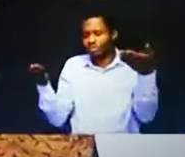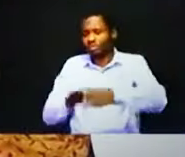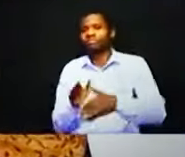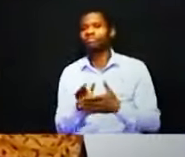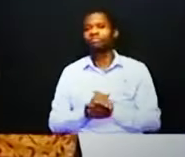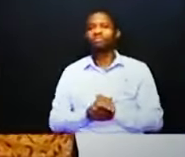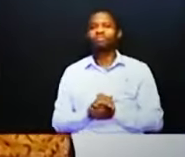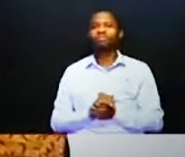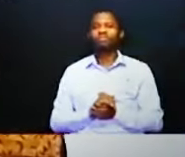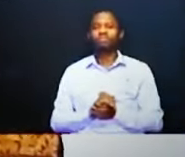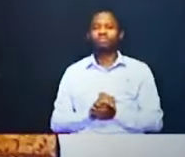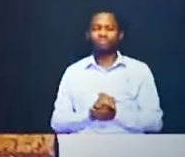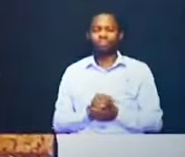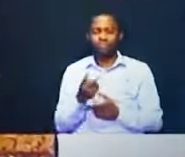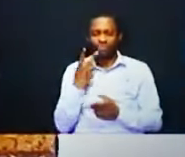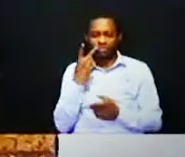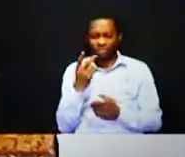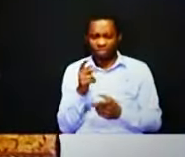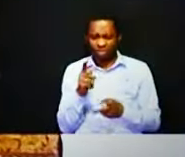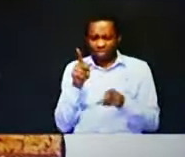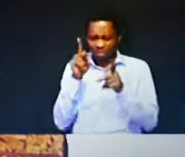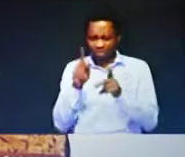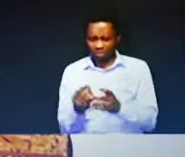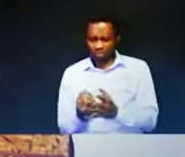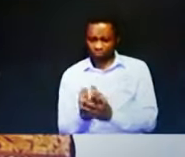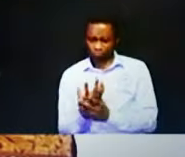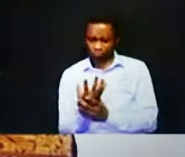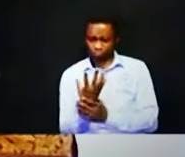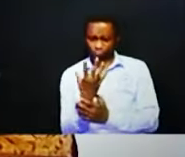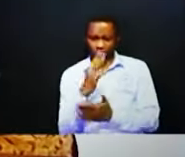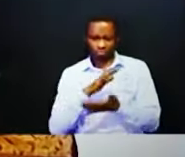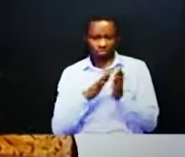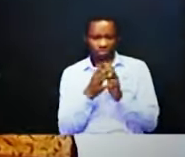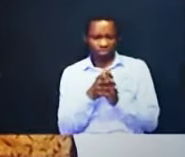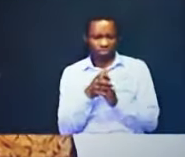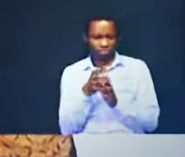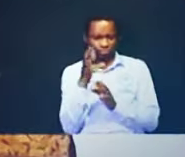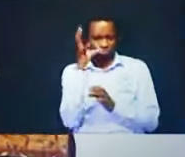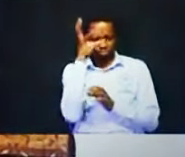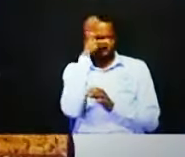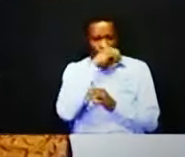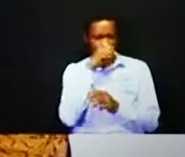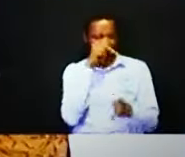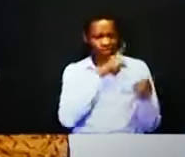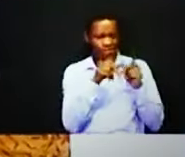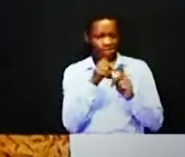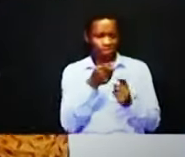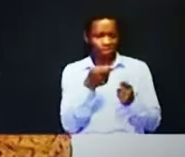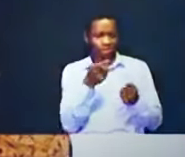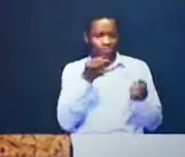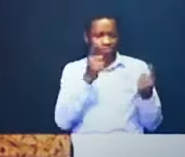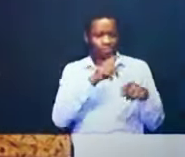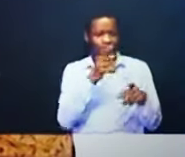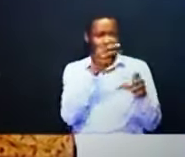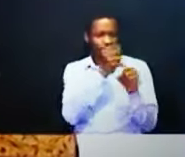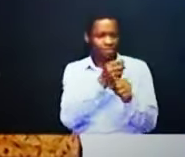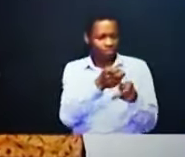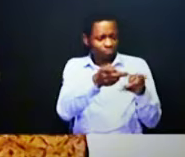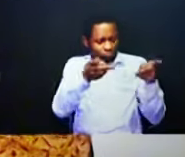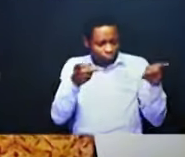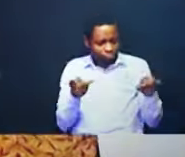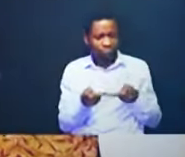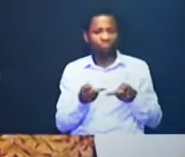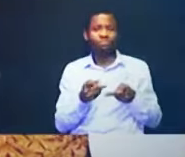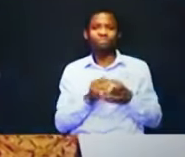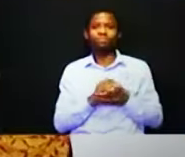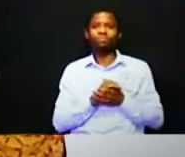see a monster coming out of human being when you give him position. So I'm